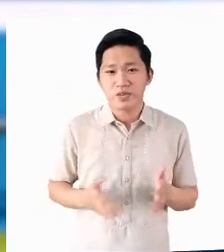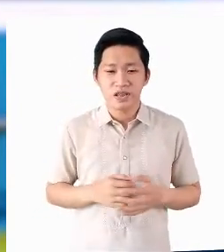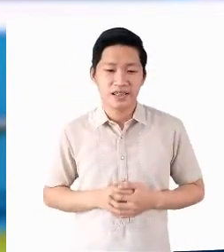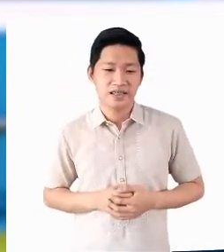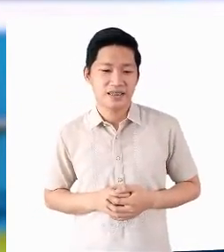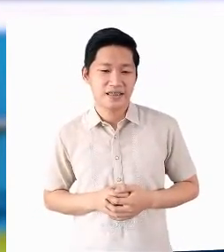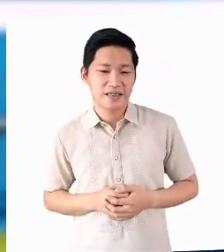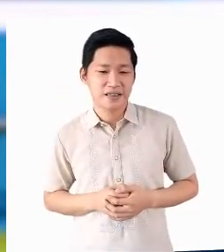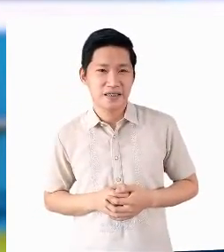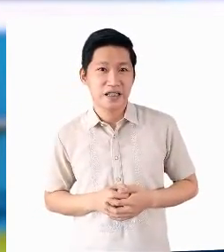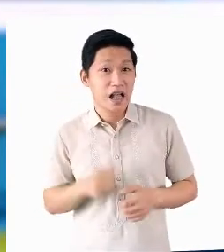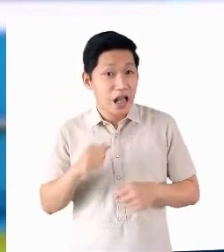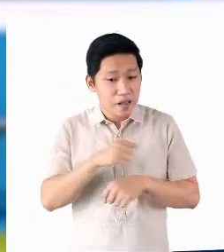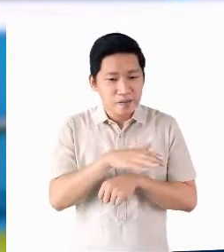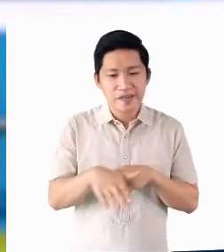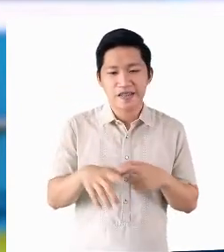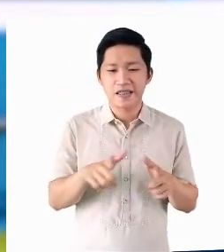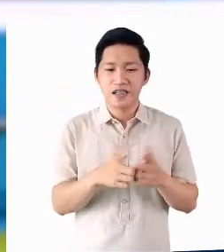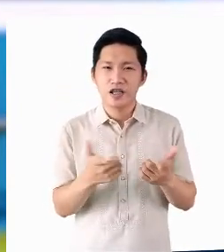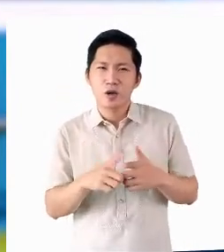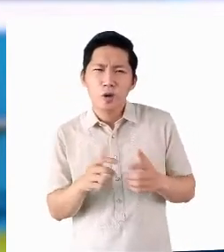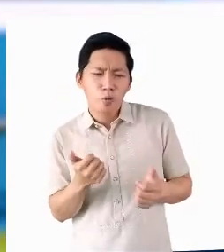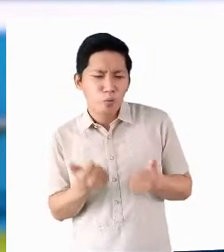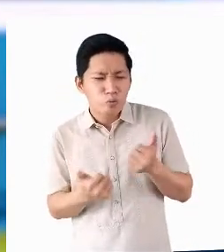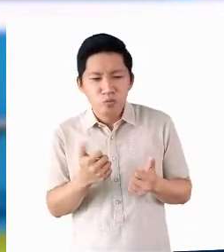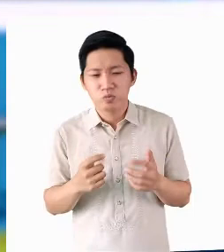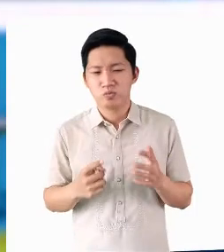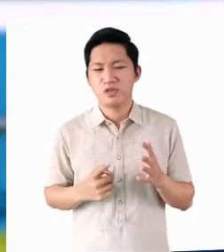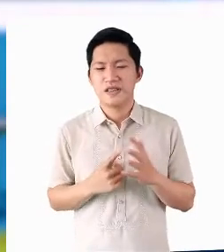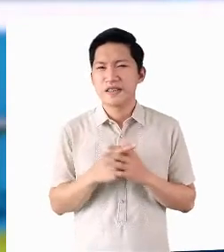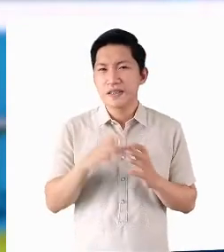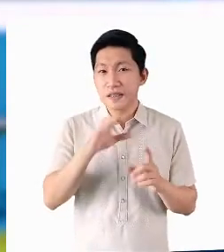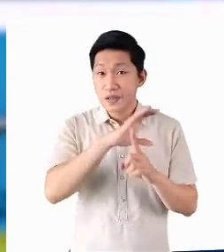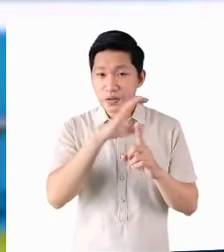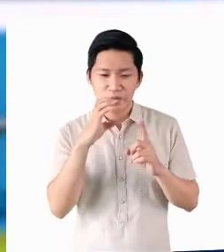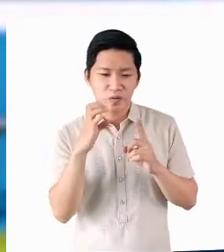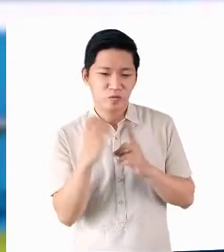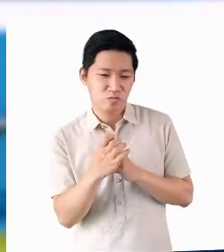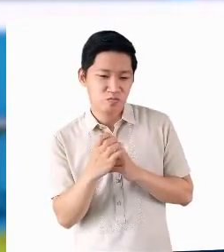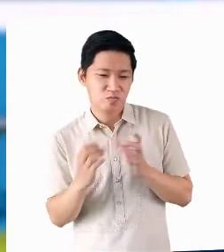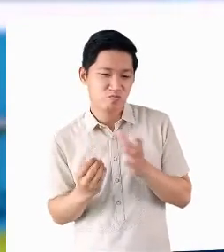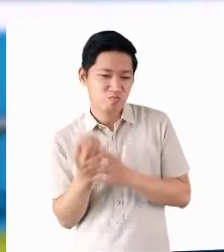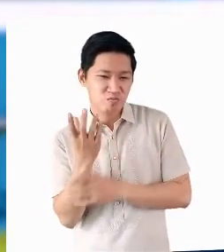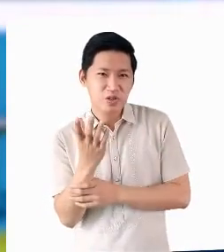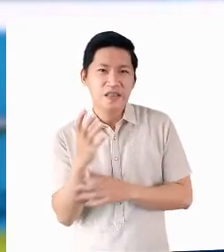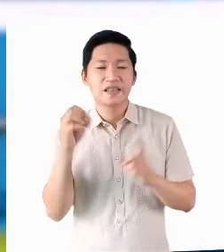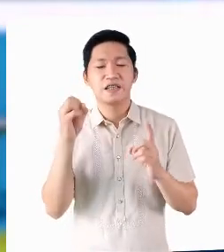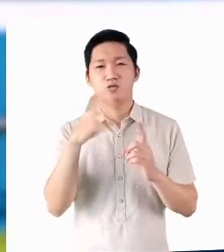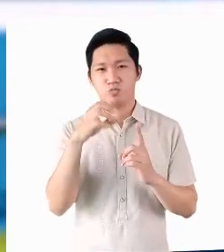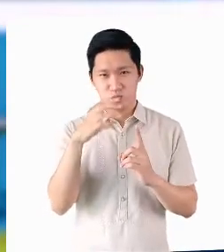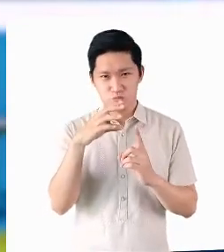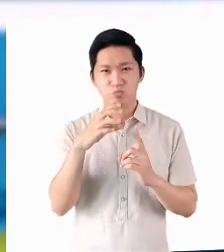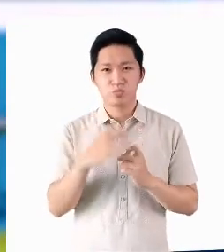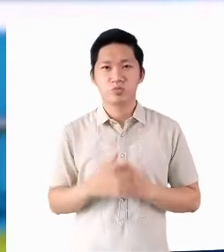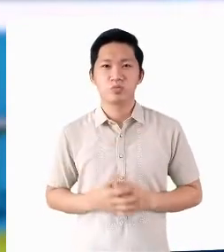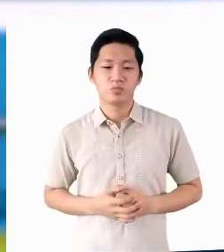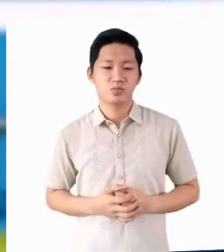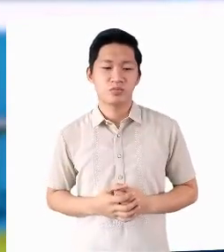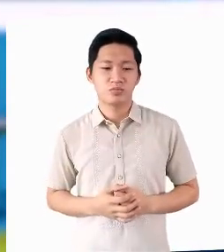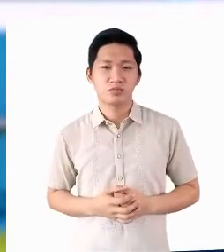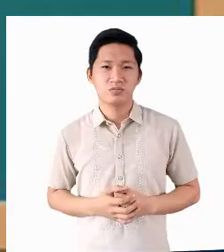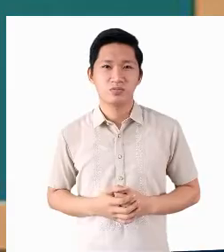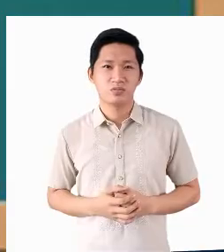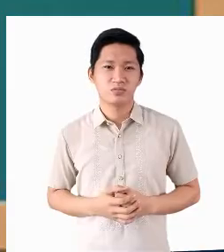This is affected by the language in which they grew and the culture in which they are exposed to.